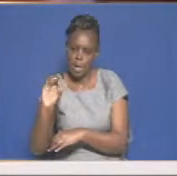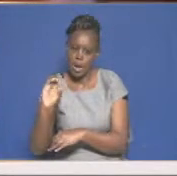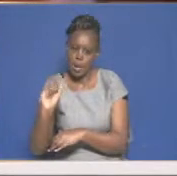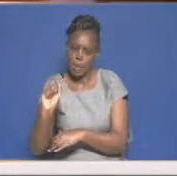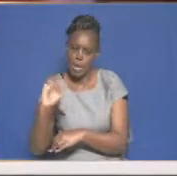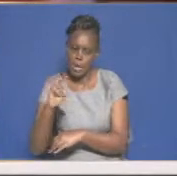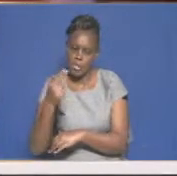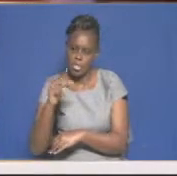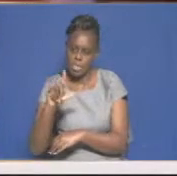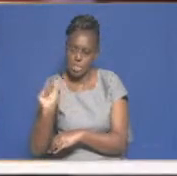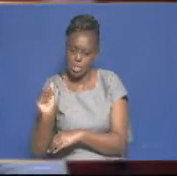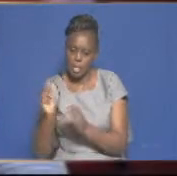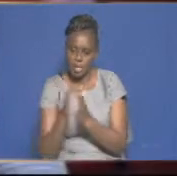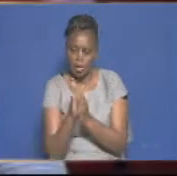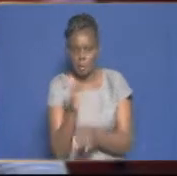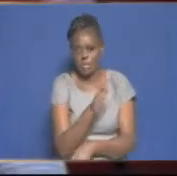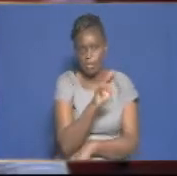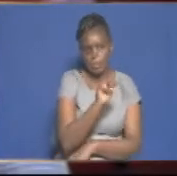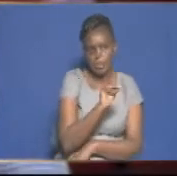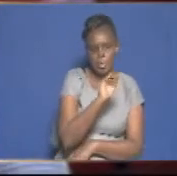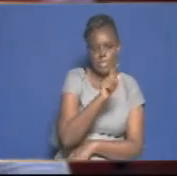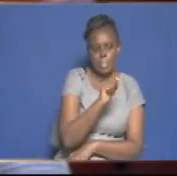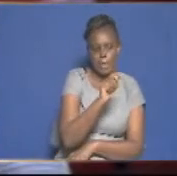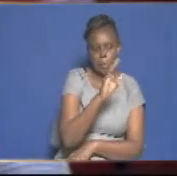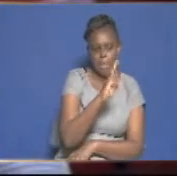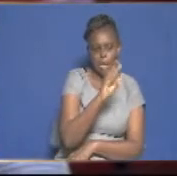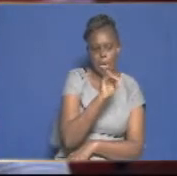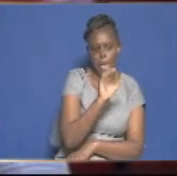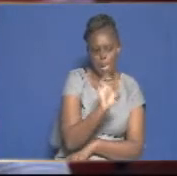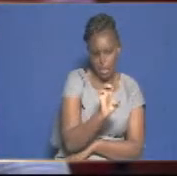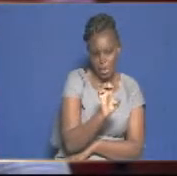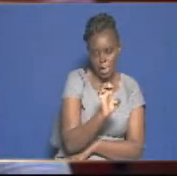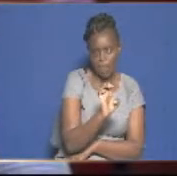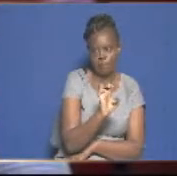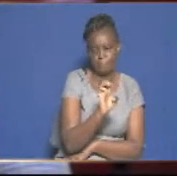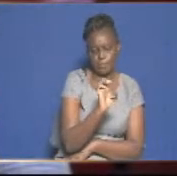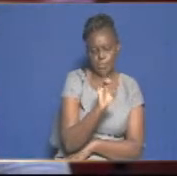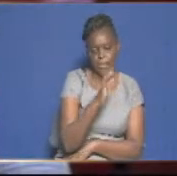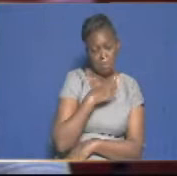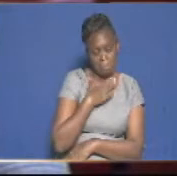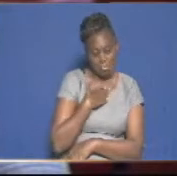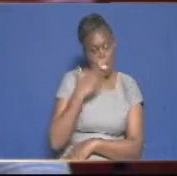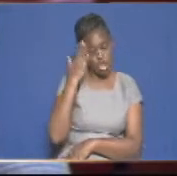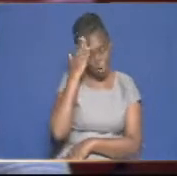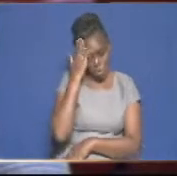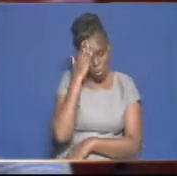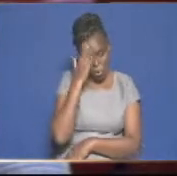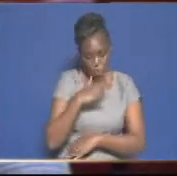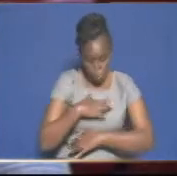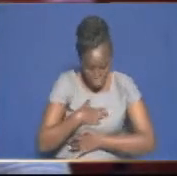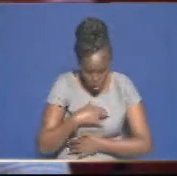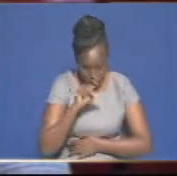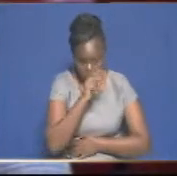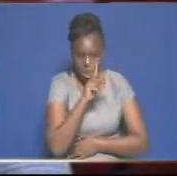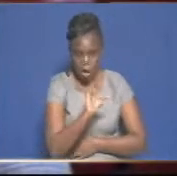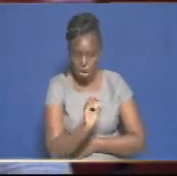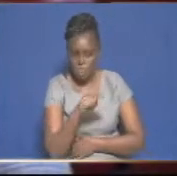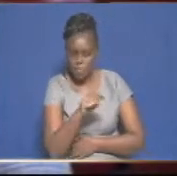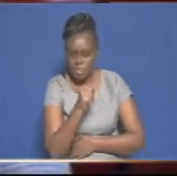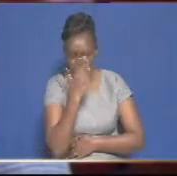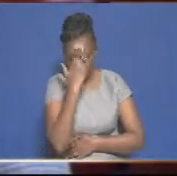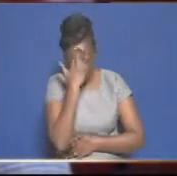need. And so Honorable Ndiege introduced me to Jagoe Mediwe, and I was amazed at his